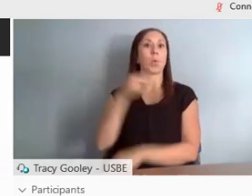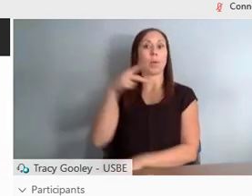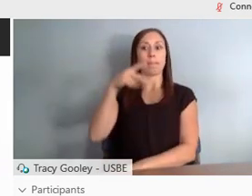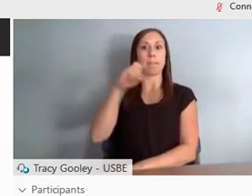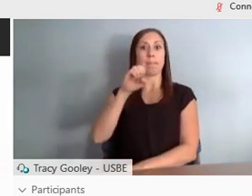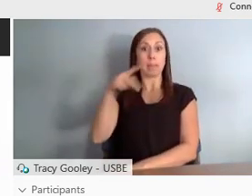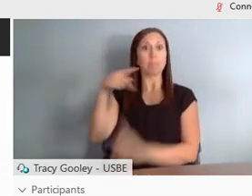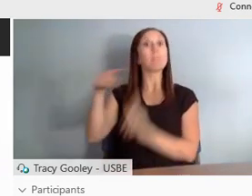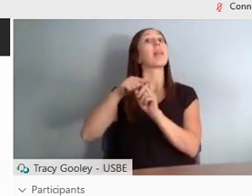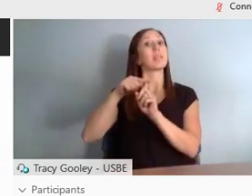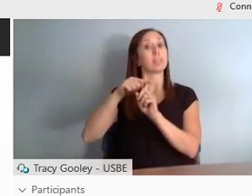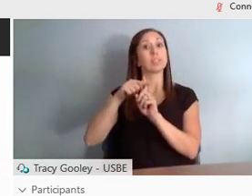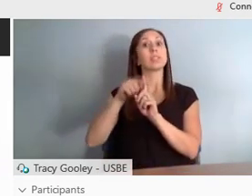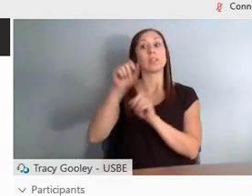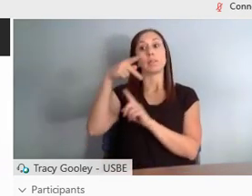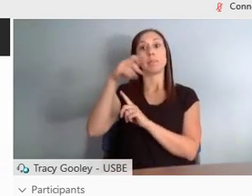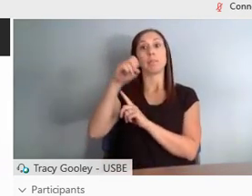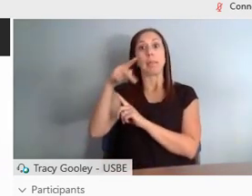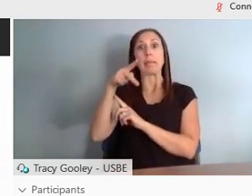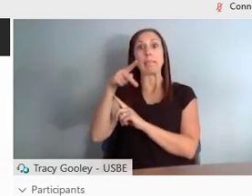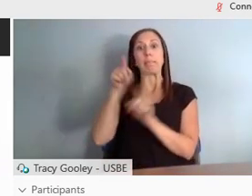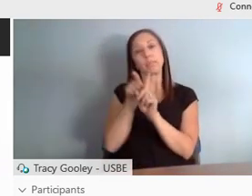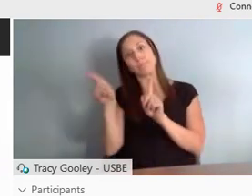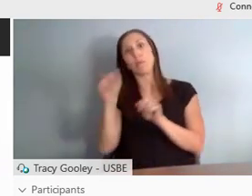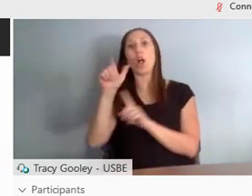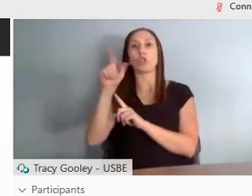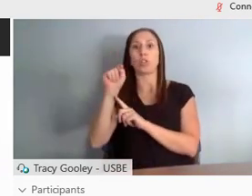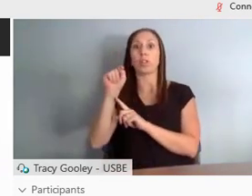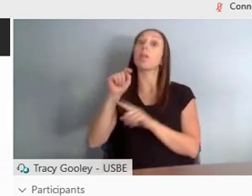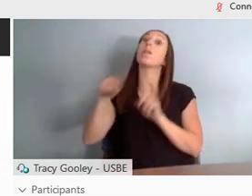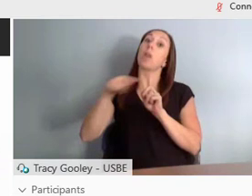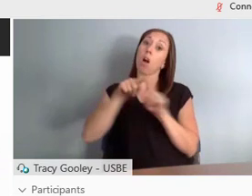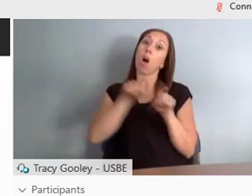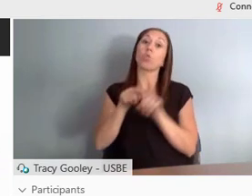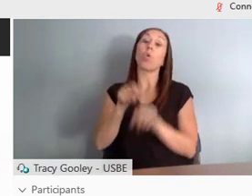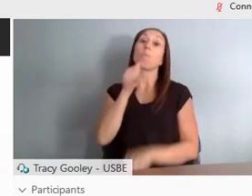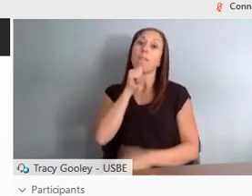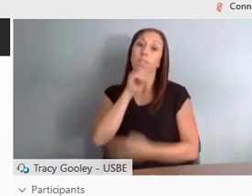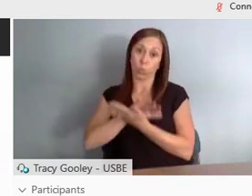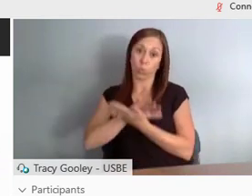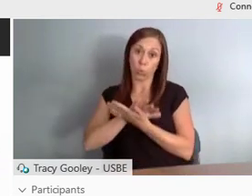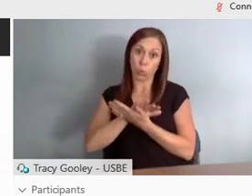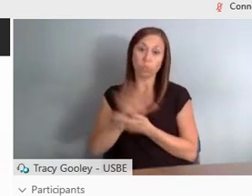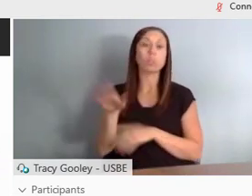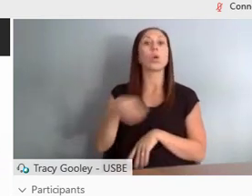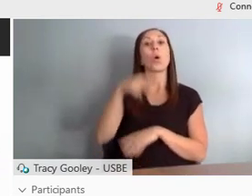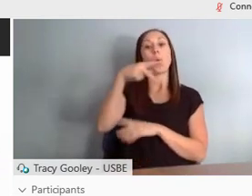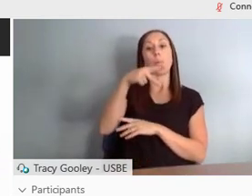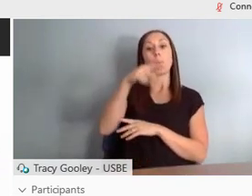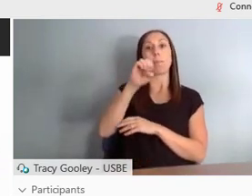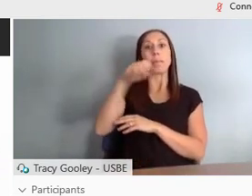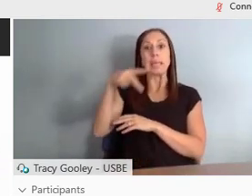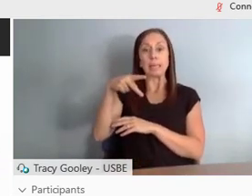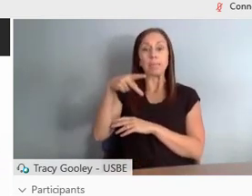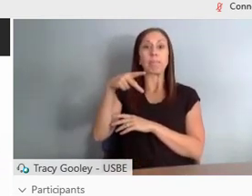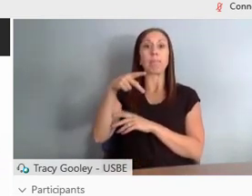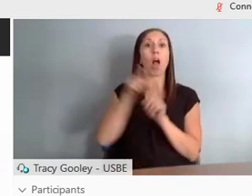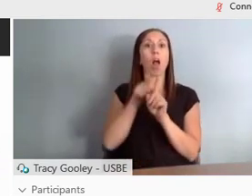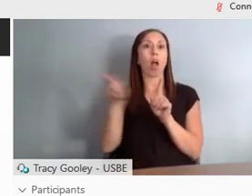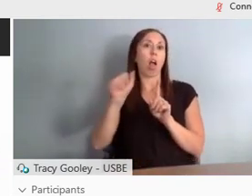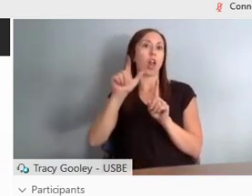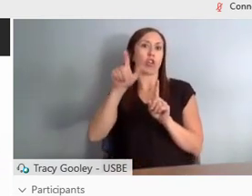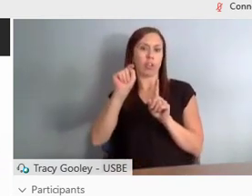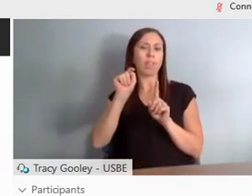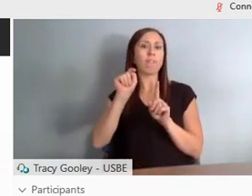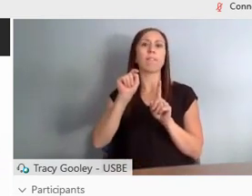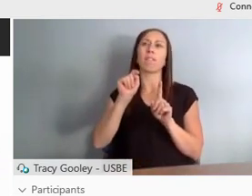PEEP alternate, but we also have private as well. So PEEP alternate truly is for students with the most significant cognitive